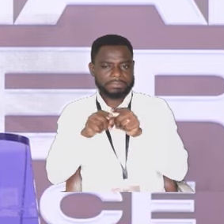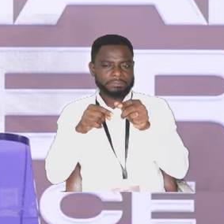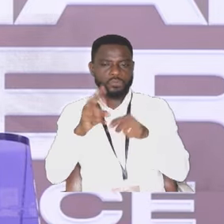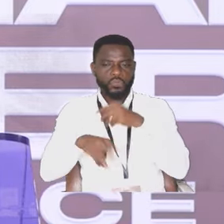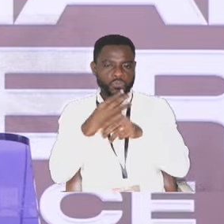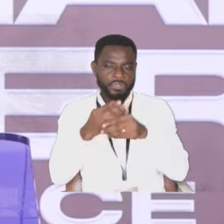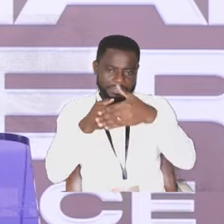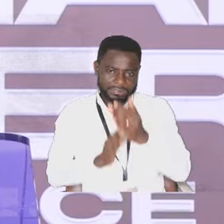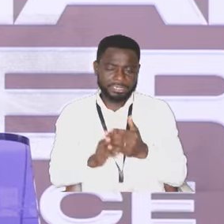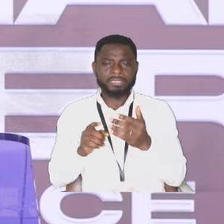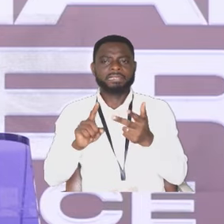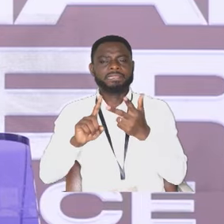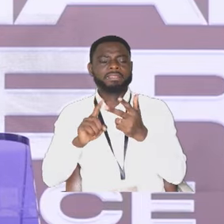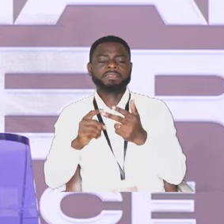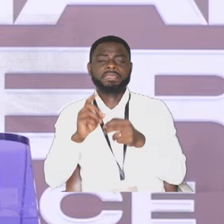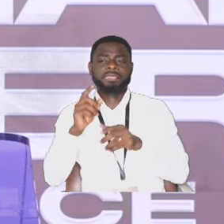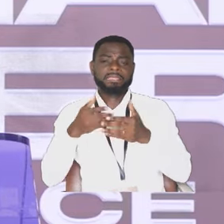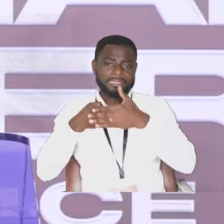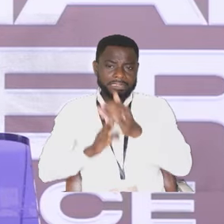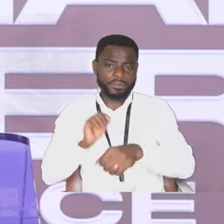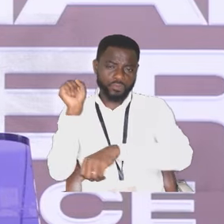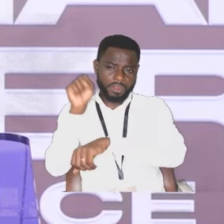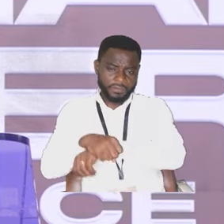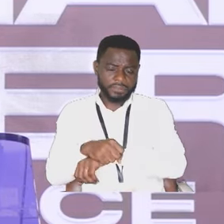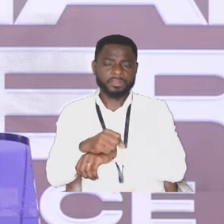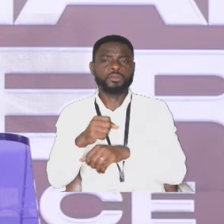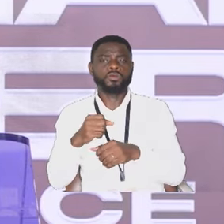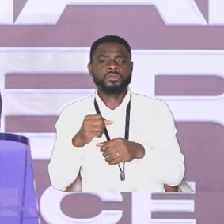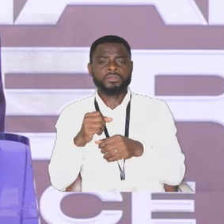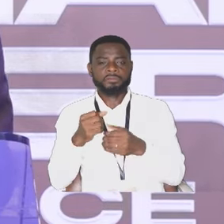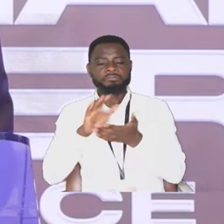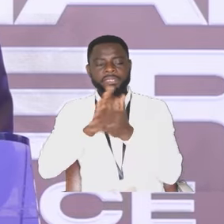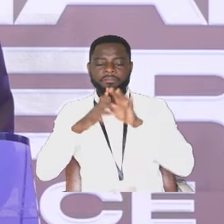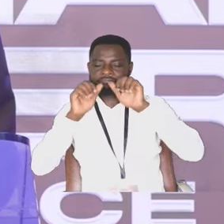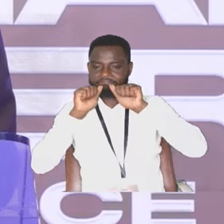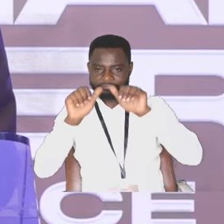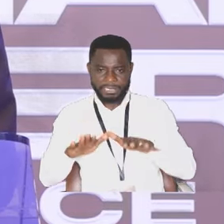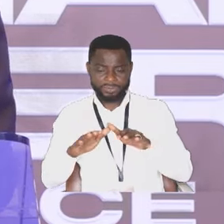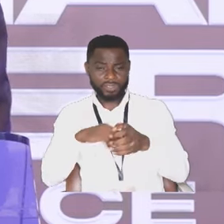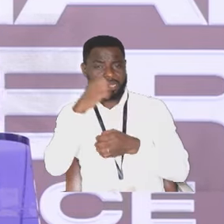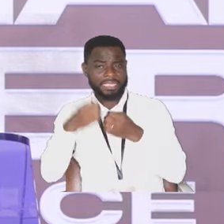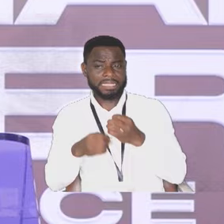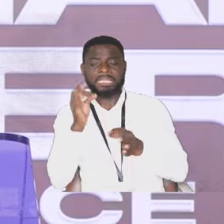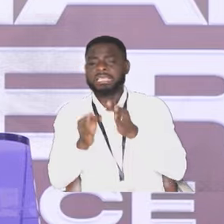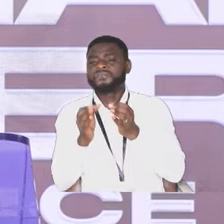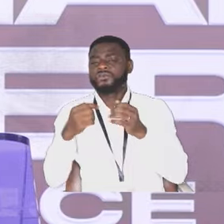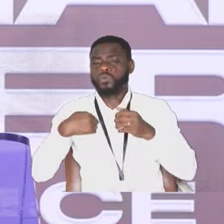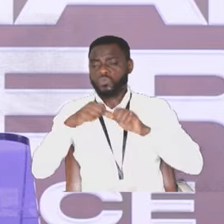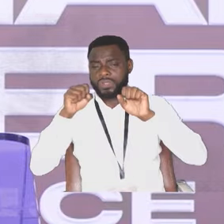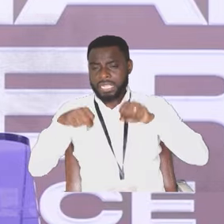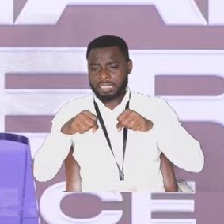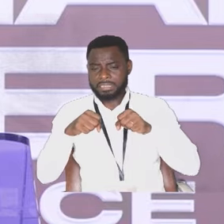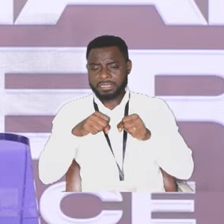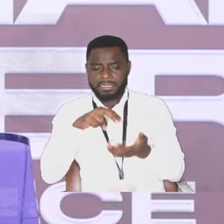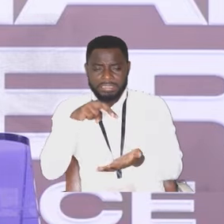leaders who overcome the ungodly influence of secular leaders are blessed. So at the end of the day, if we are able to position